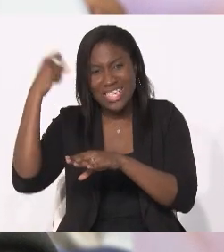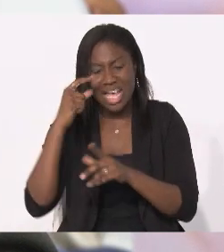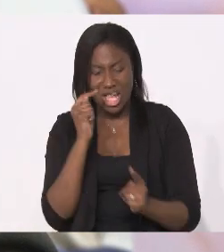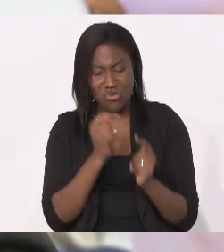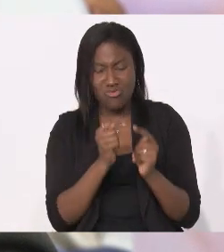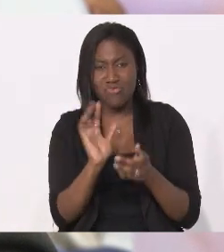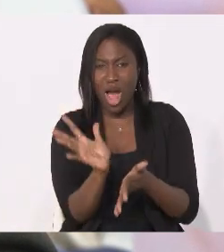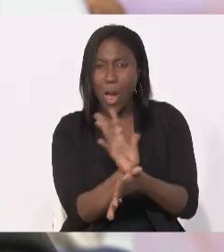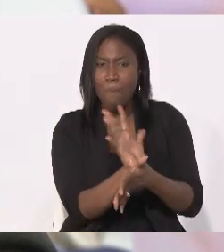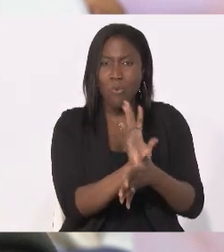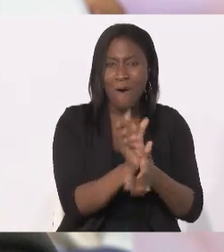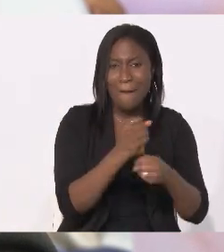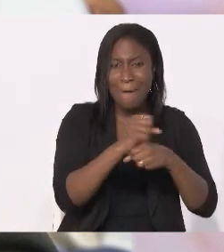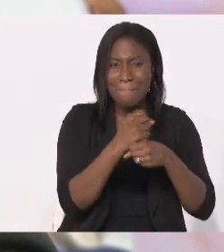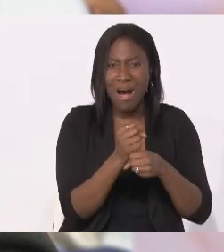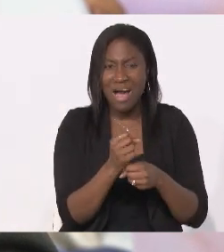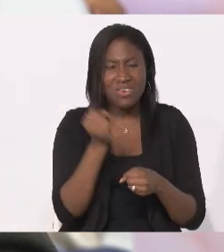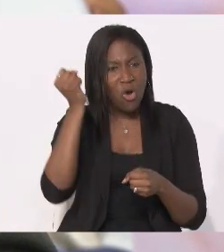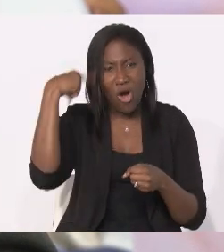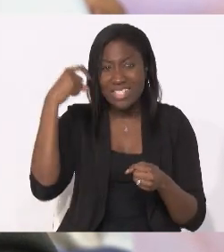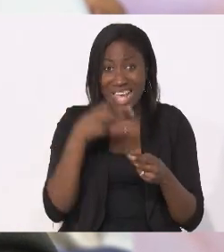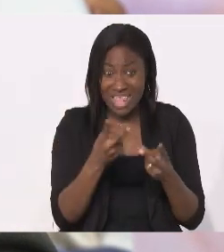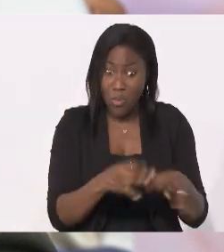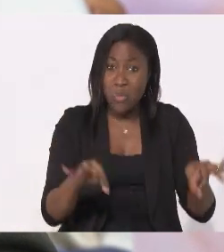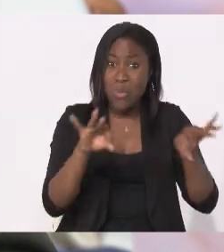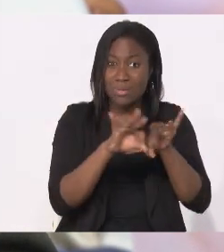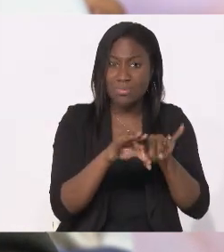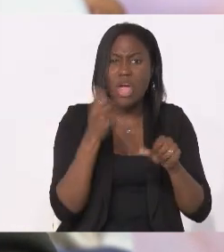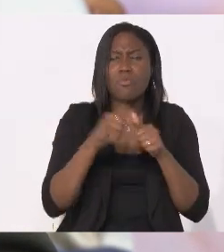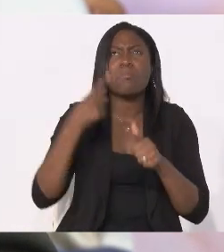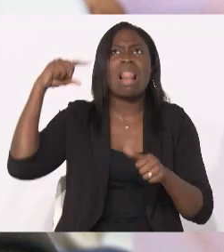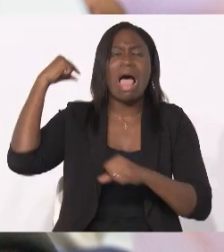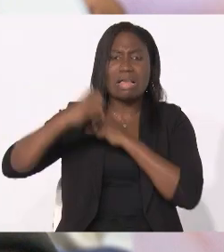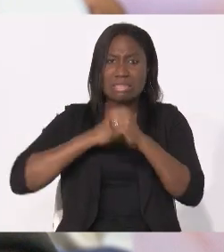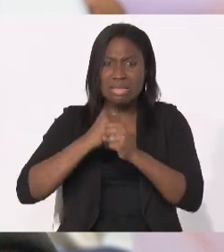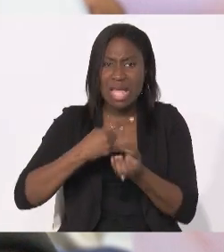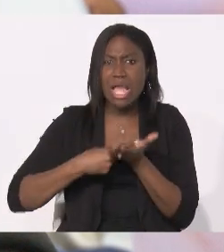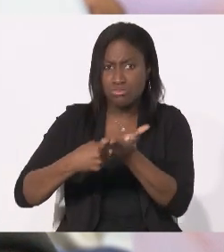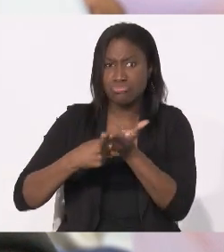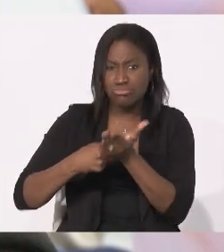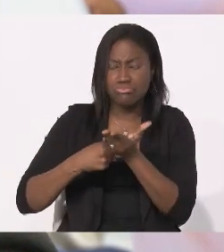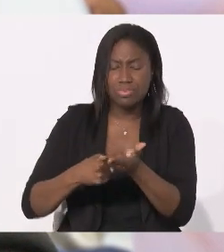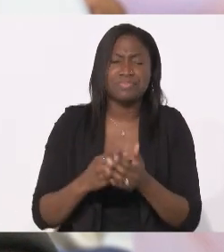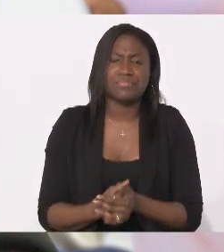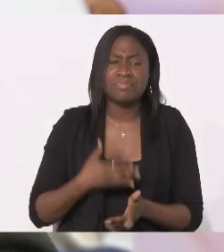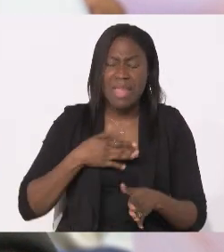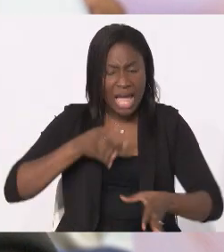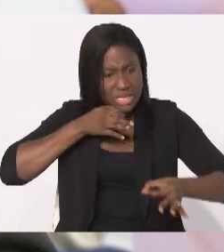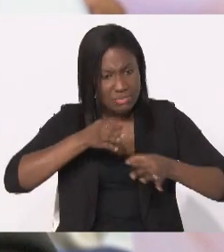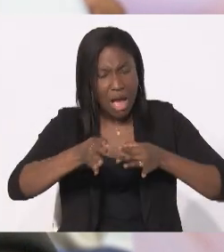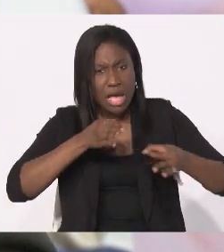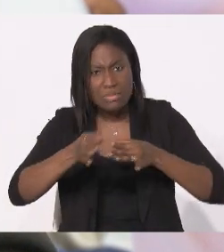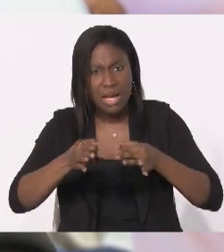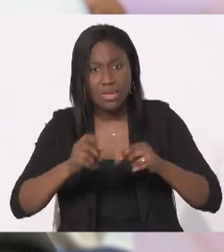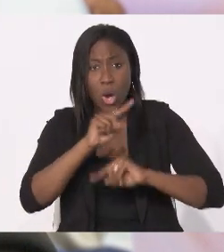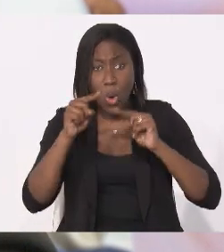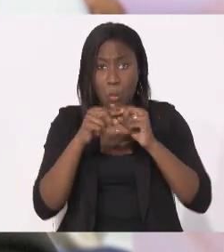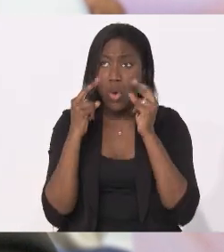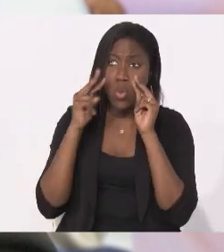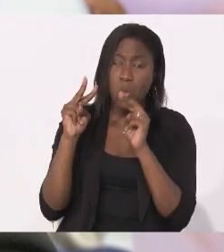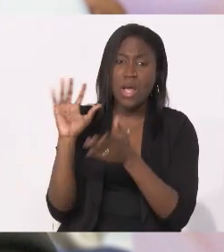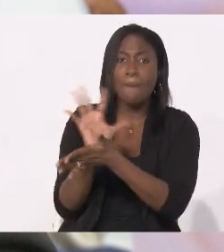that they don't watch local TV, and when I'm asking them, well, where are you placing the ad? And they're like, well,